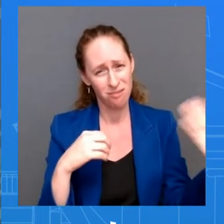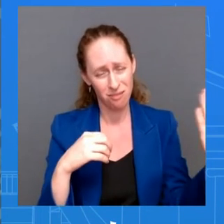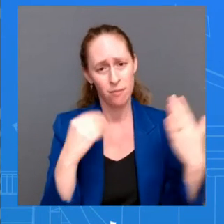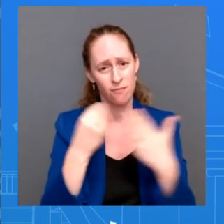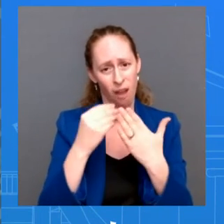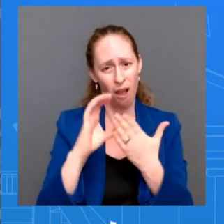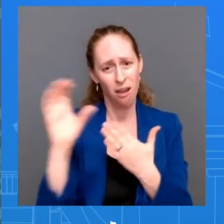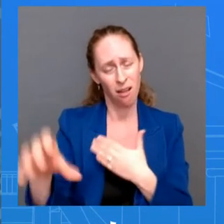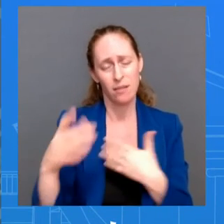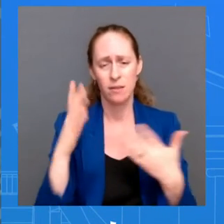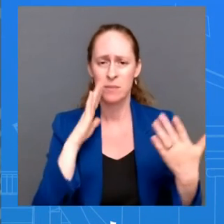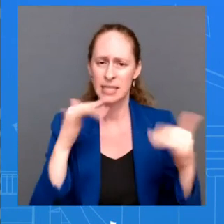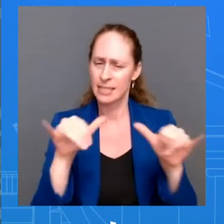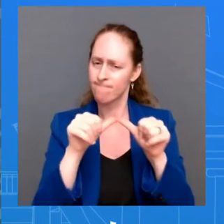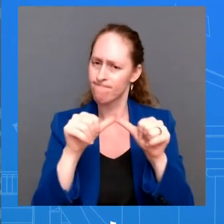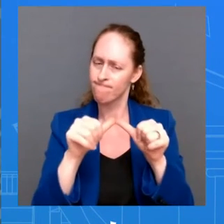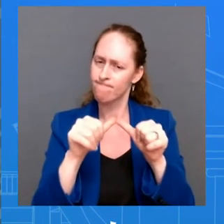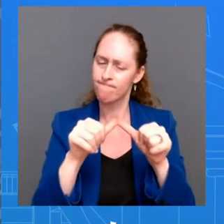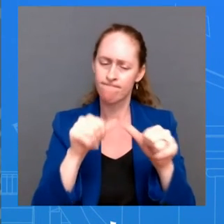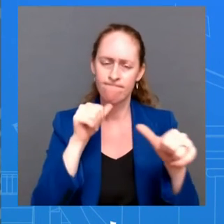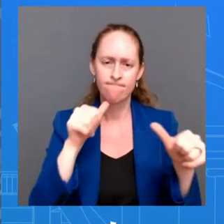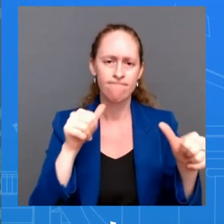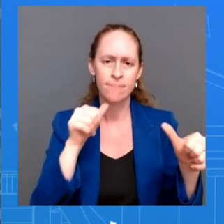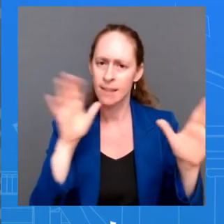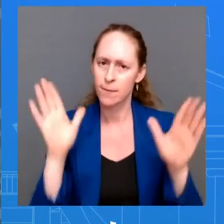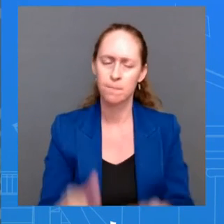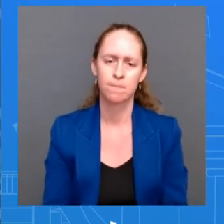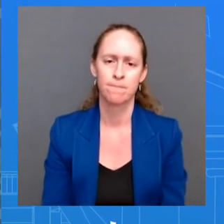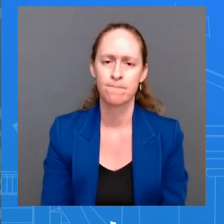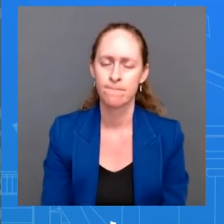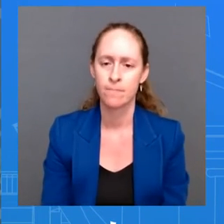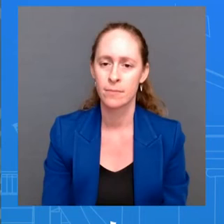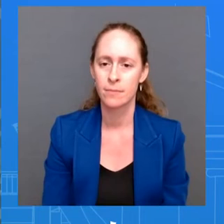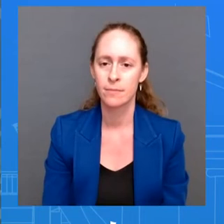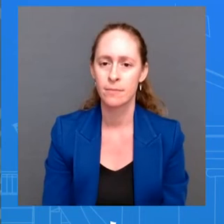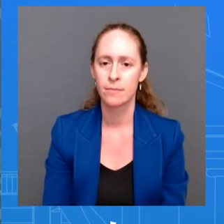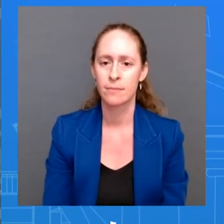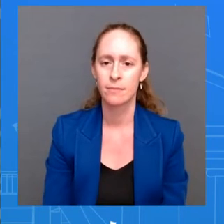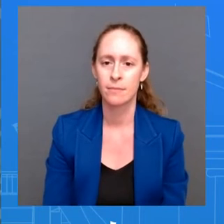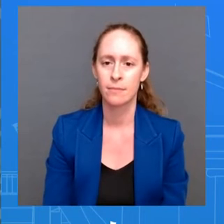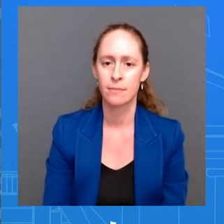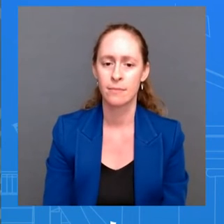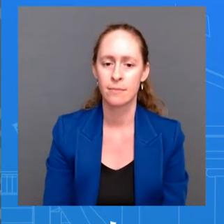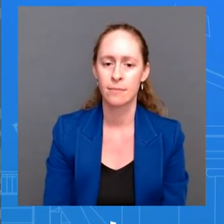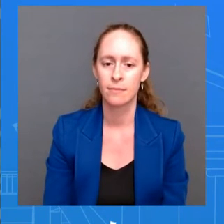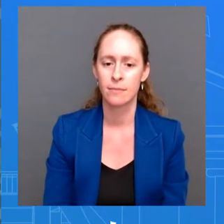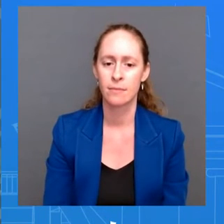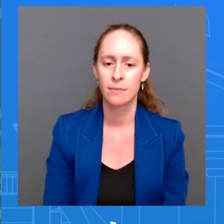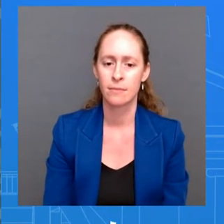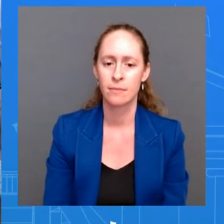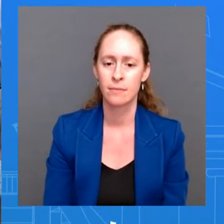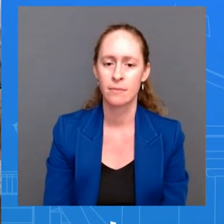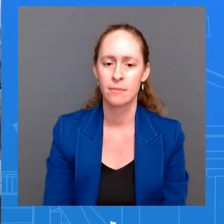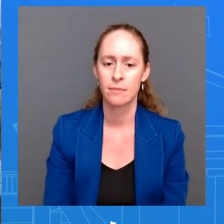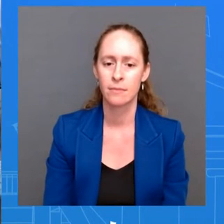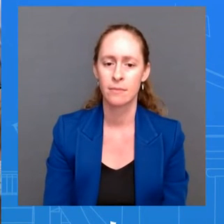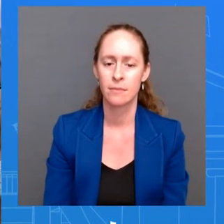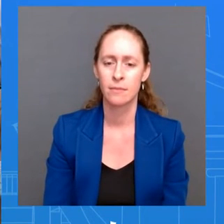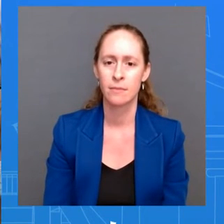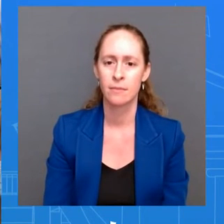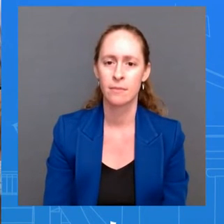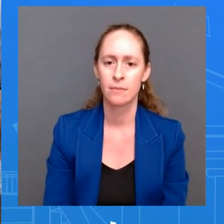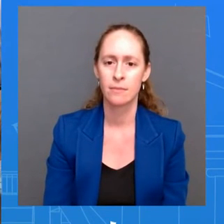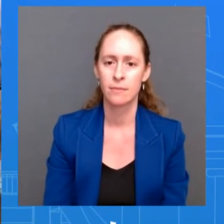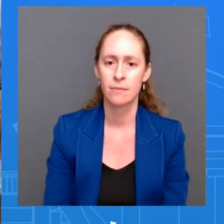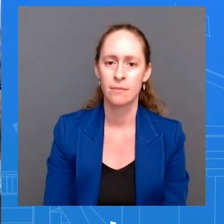billion. Green, so Mark Fogel has been in a Russian prison for 11 months and is serving a 14-year prison